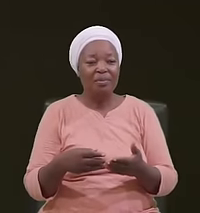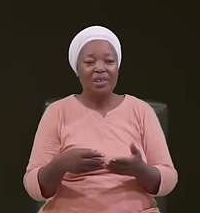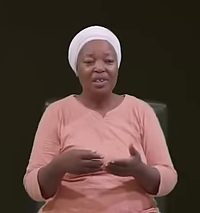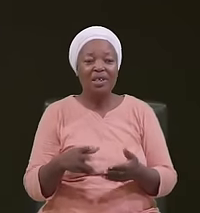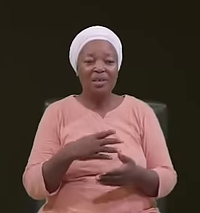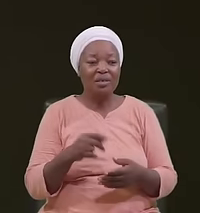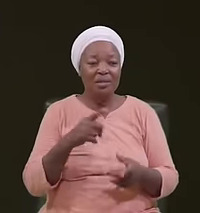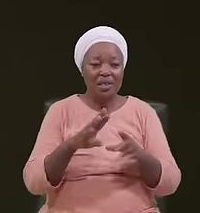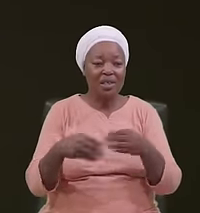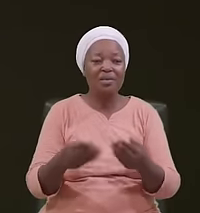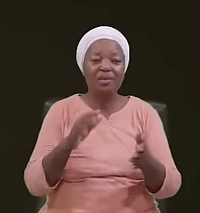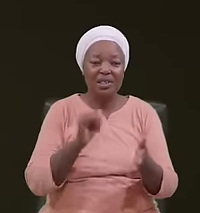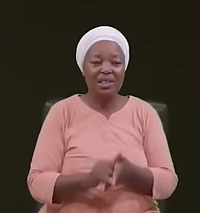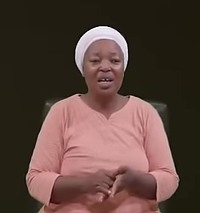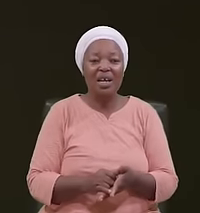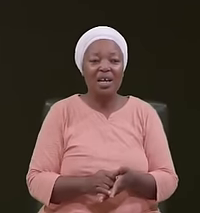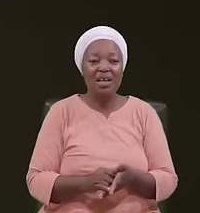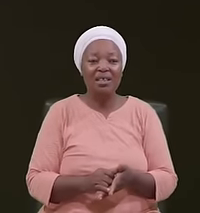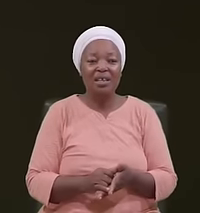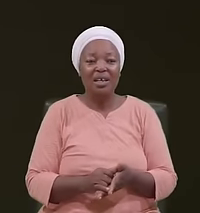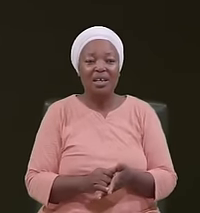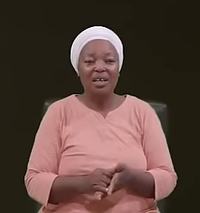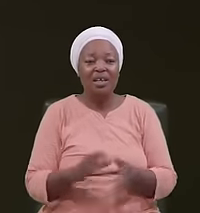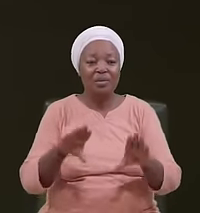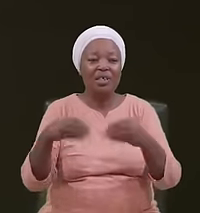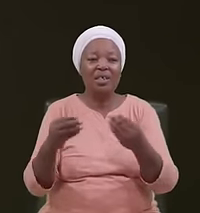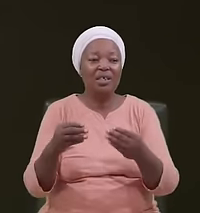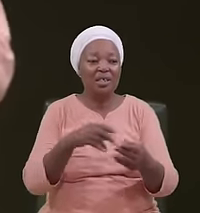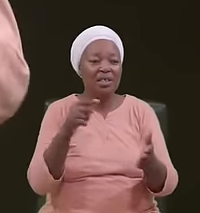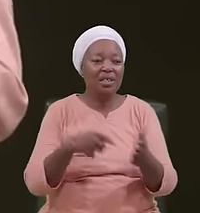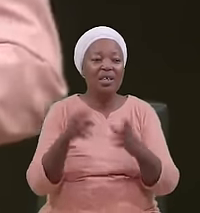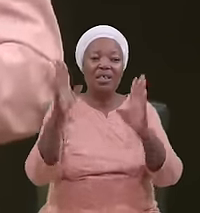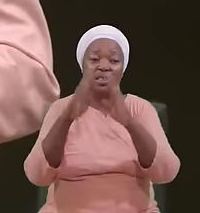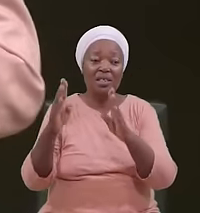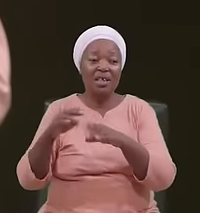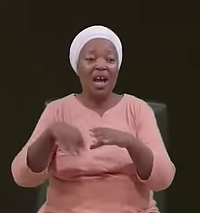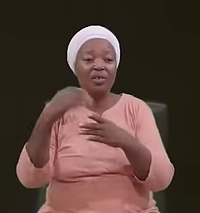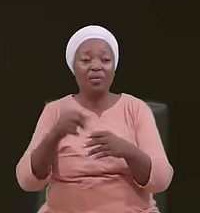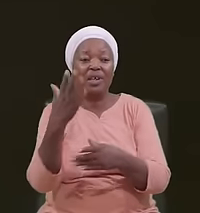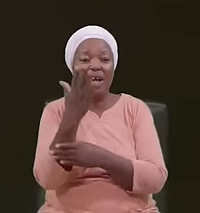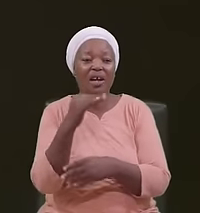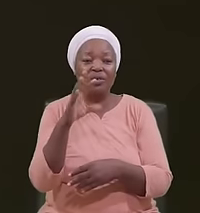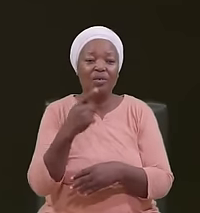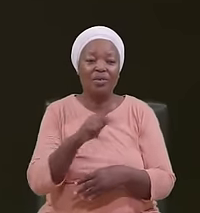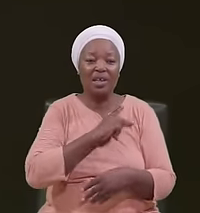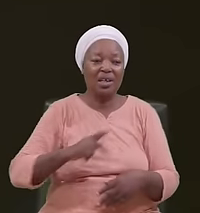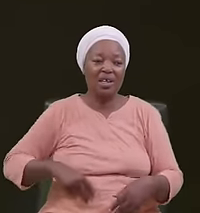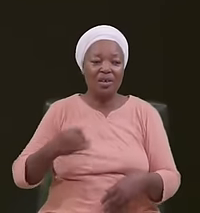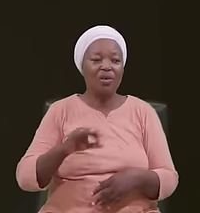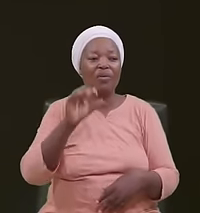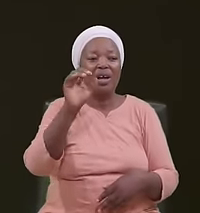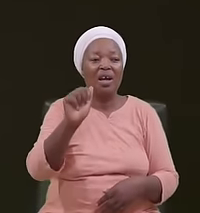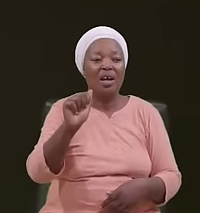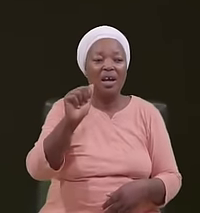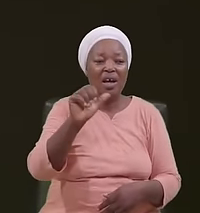out of the hand of the king of Assyria. And I will defend this city for